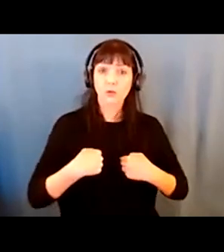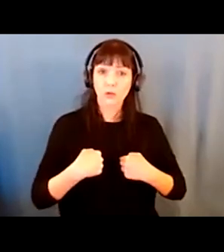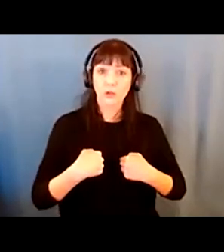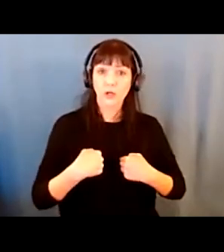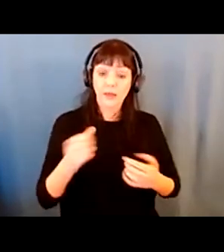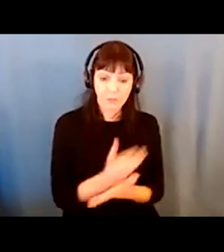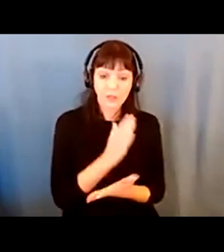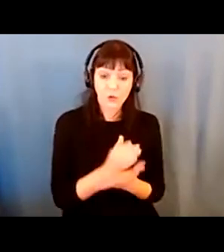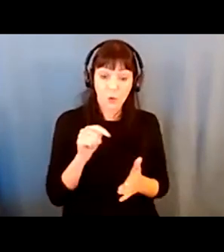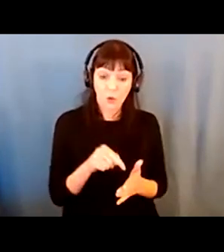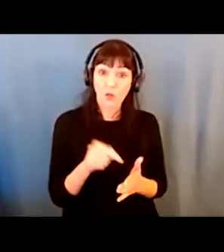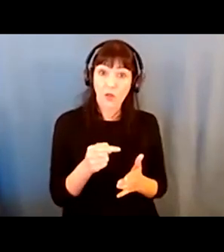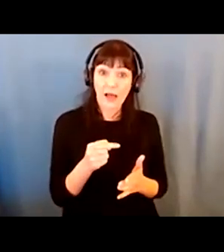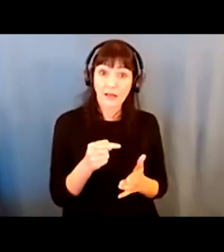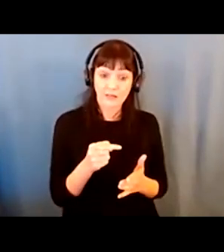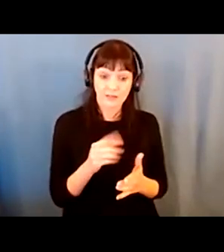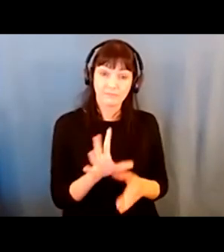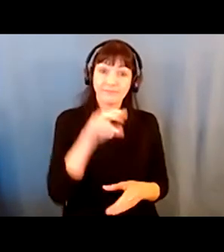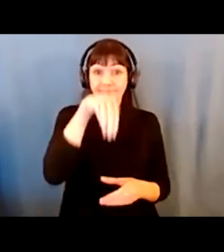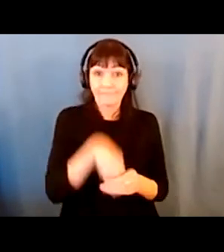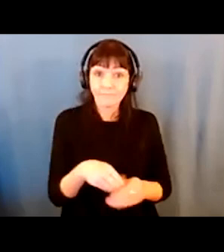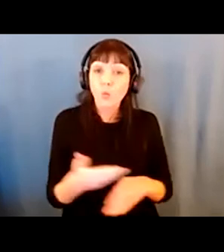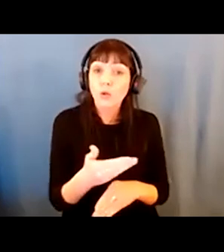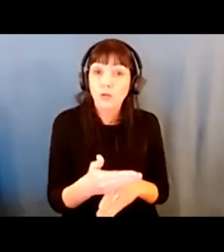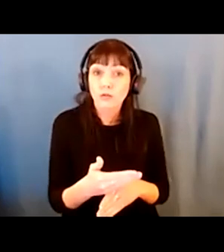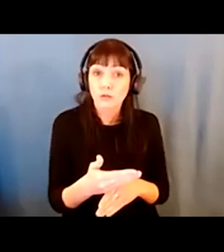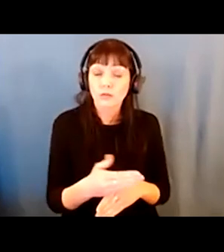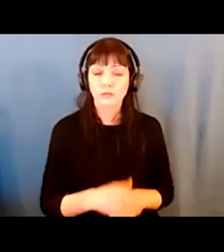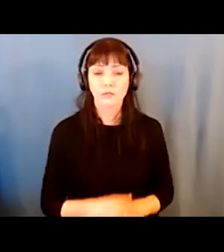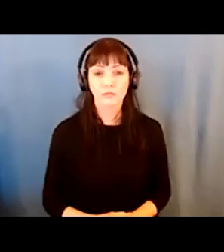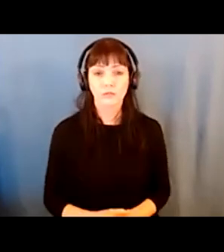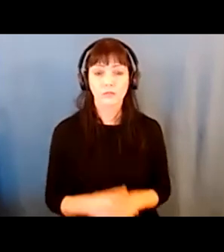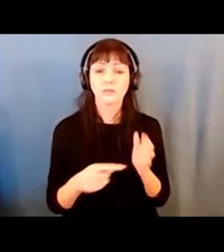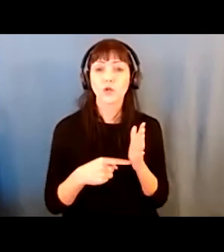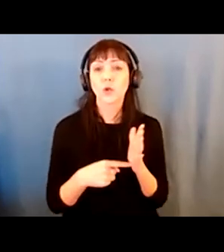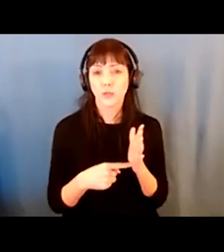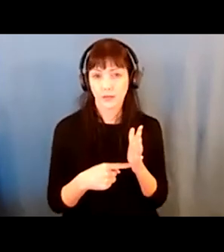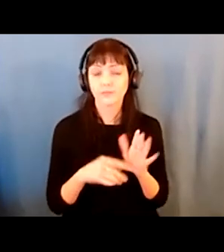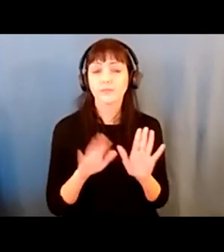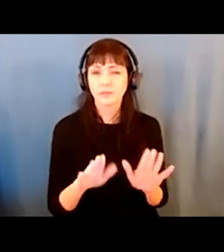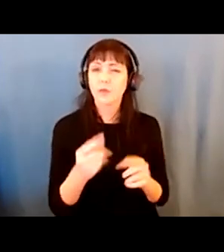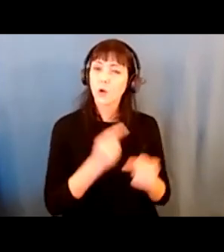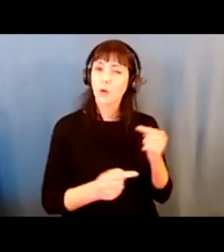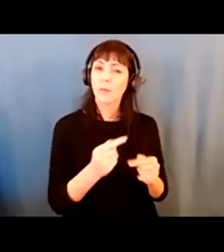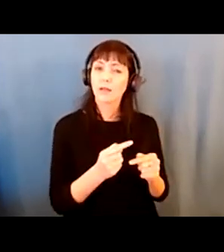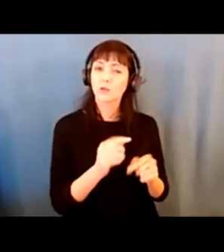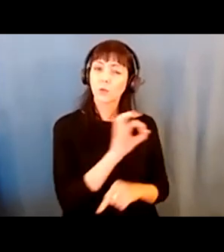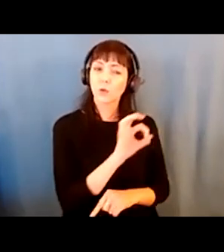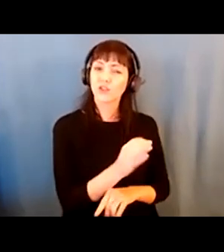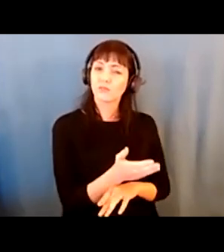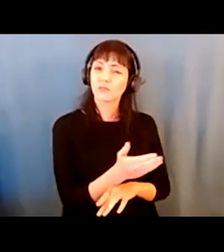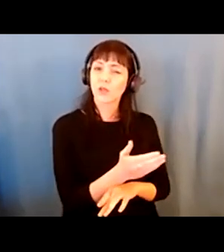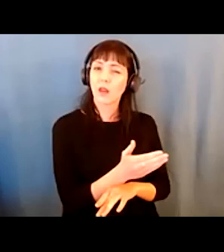put all the frustrations into the content. Yeah, and coming back to an earlier question, and there's a sort of